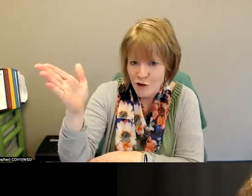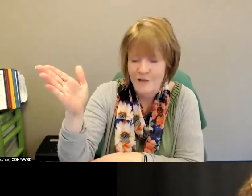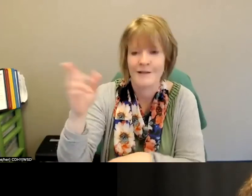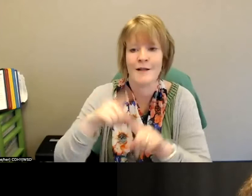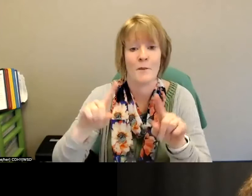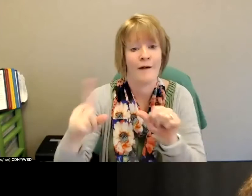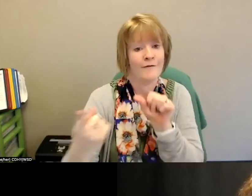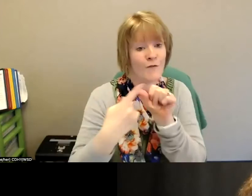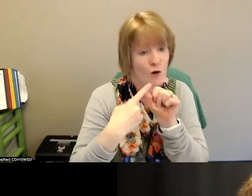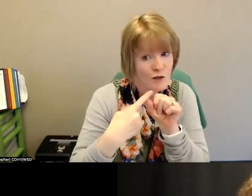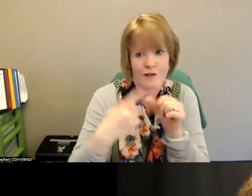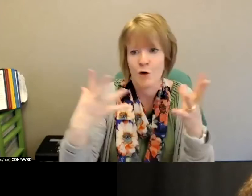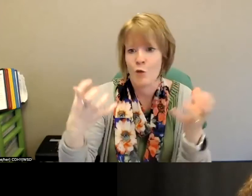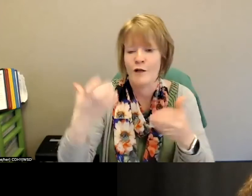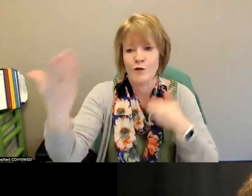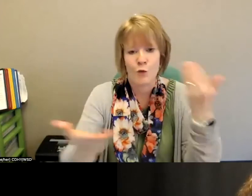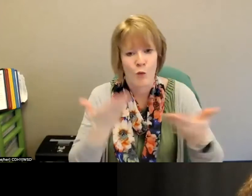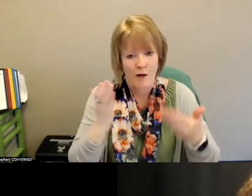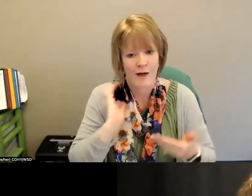Today, we do have some exciting presenters.